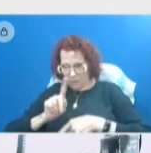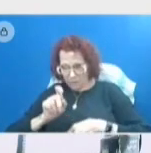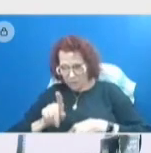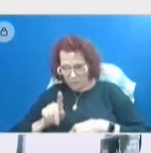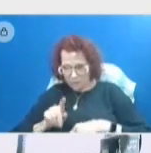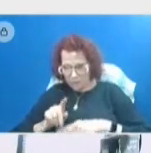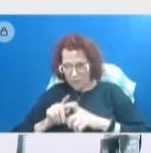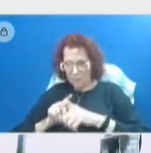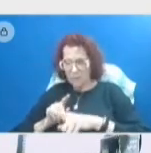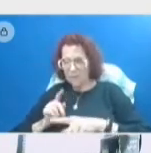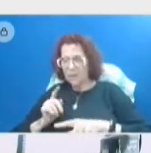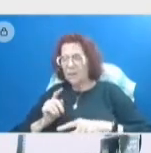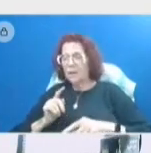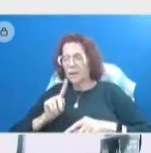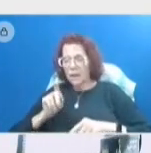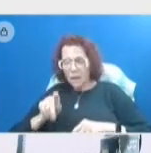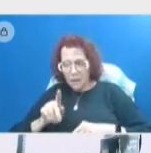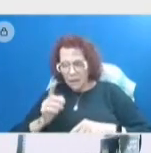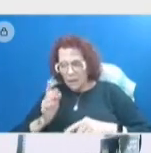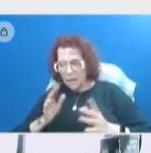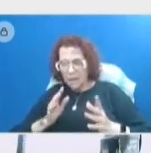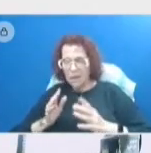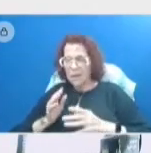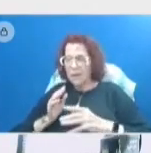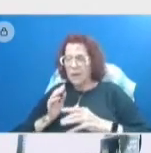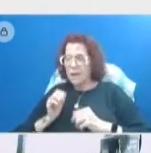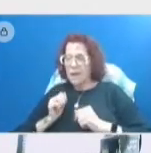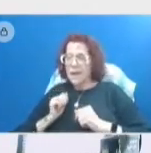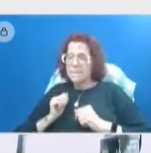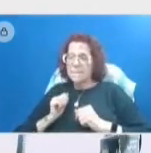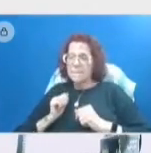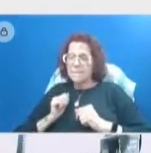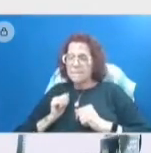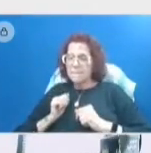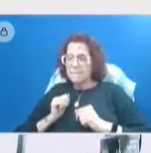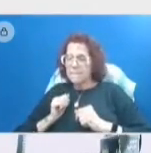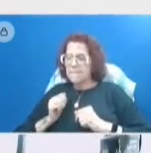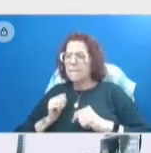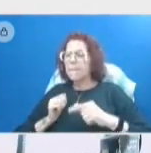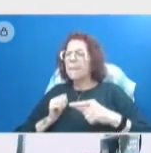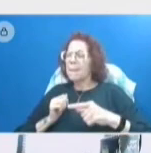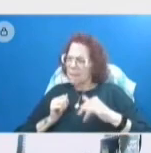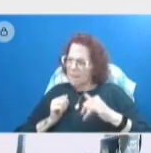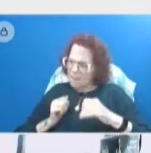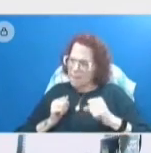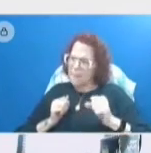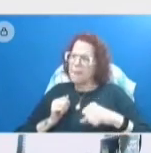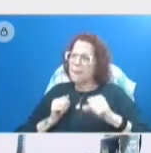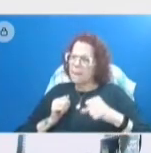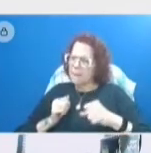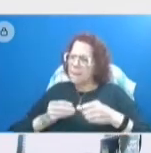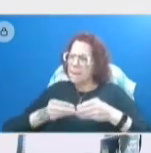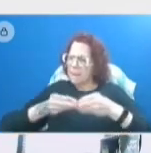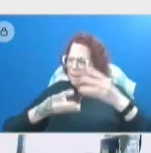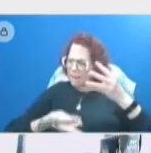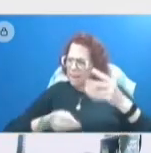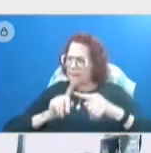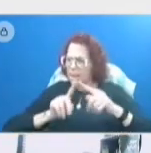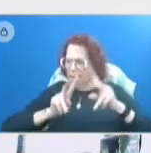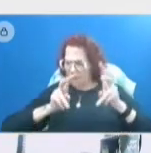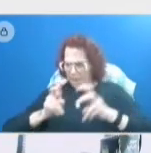that would qualify for this kind of ballot? It would add an additional category. Each of those different